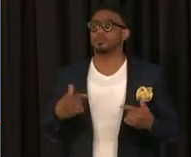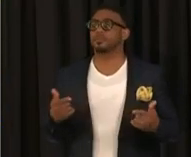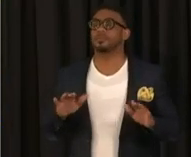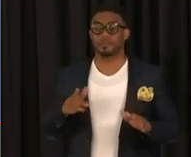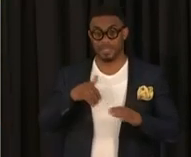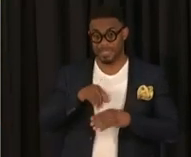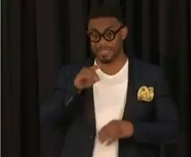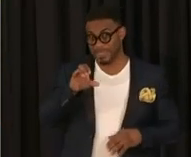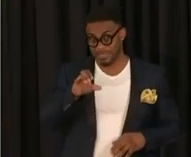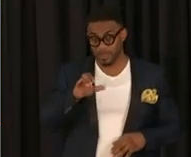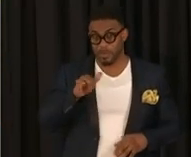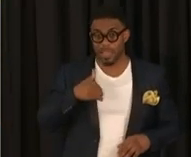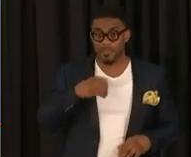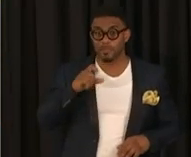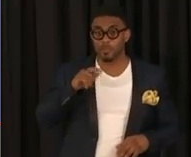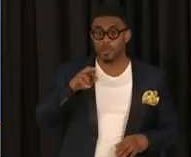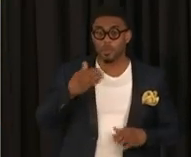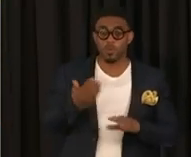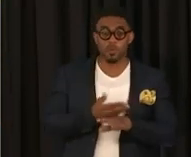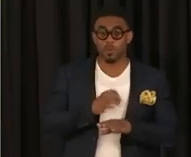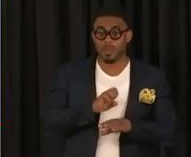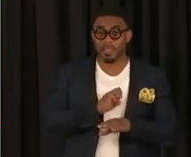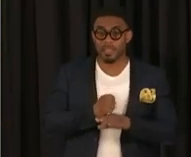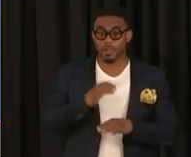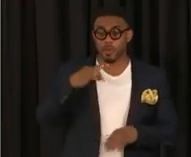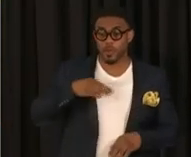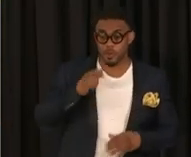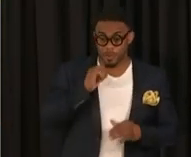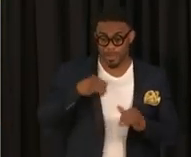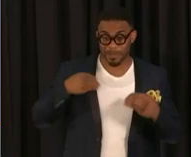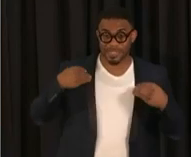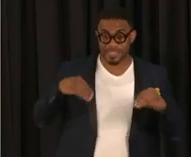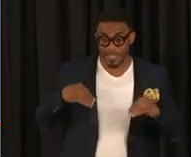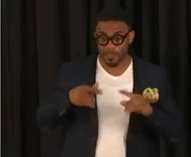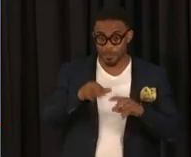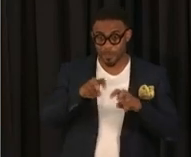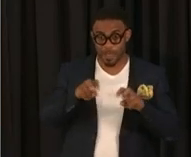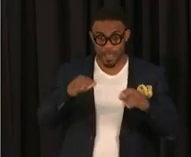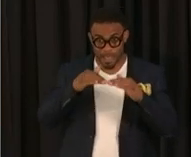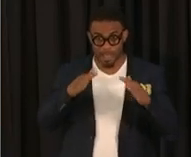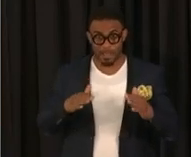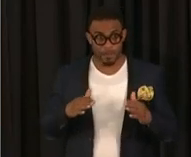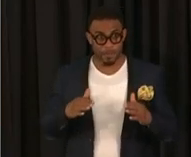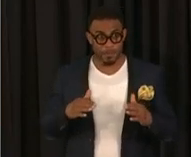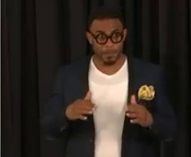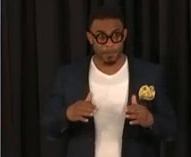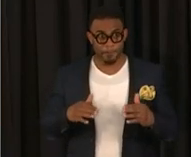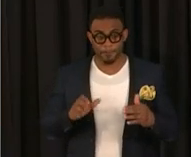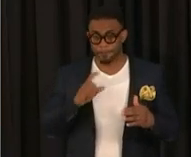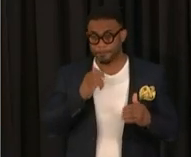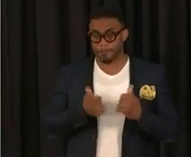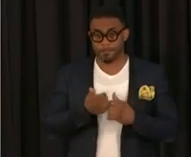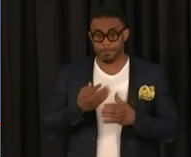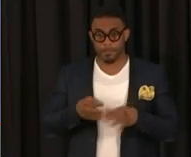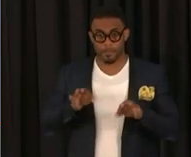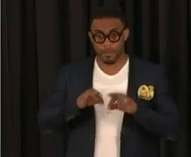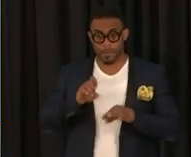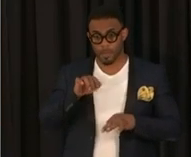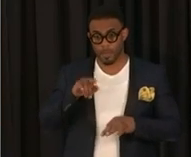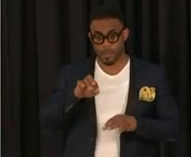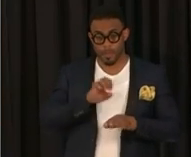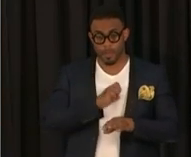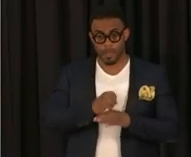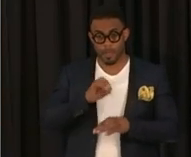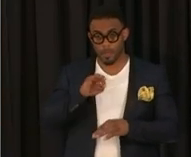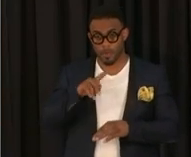away, because in D.C., we have solar renewable energy credits that you'll be able to sell from your panels. Mm-hmm. These are the most valuable